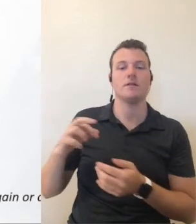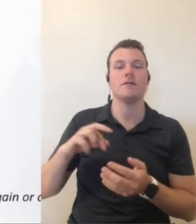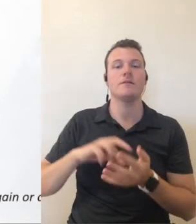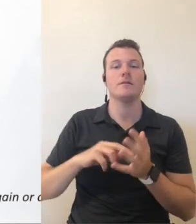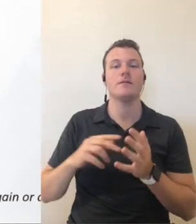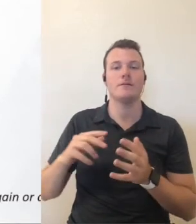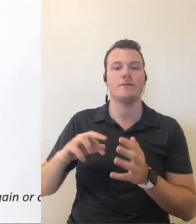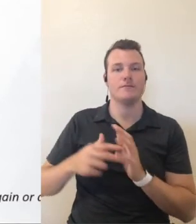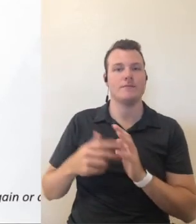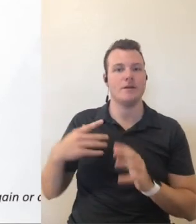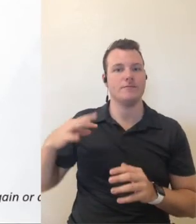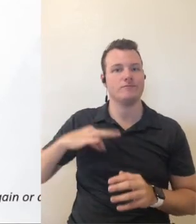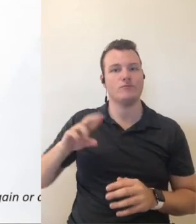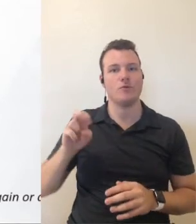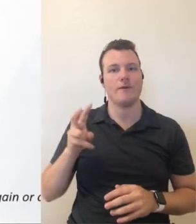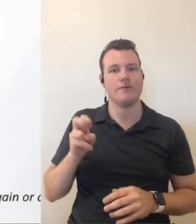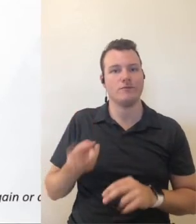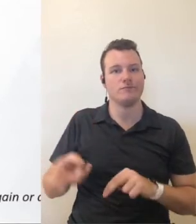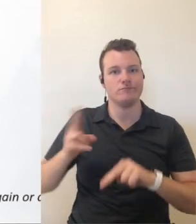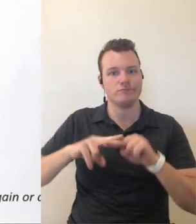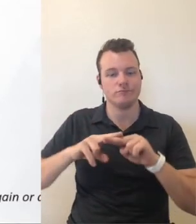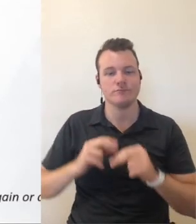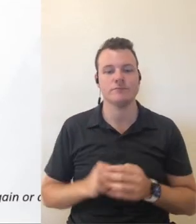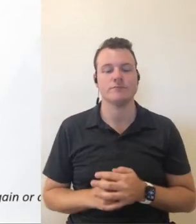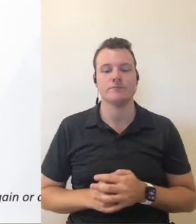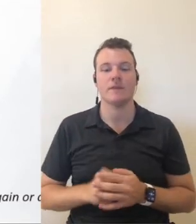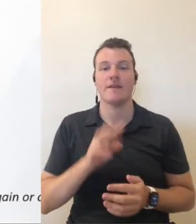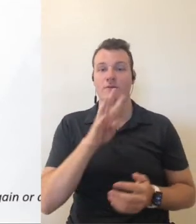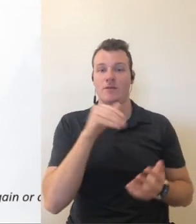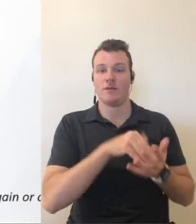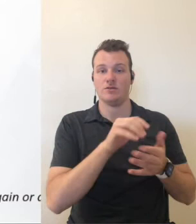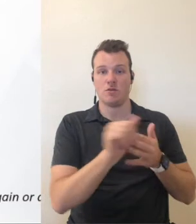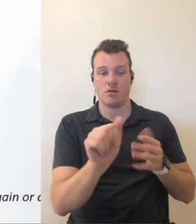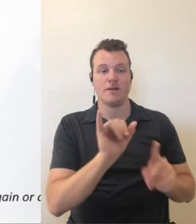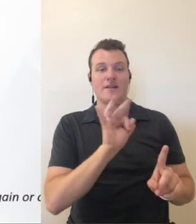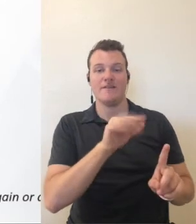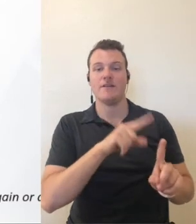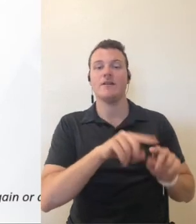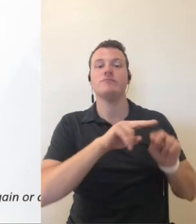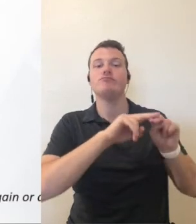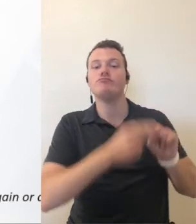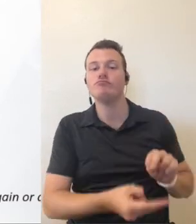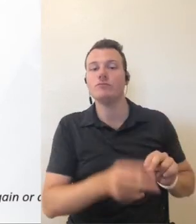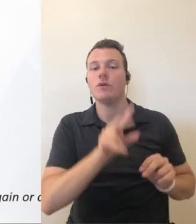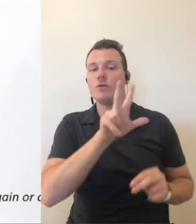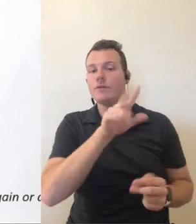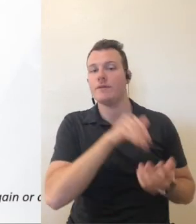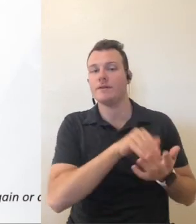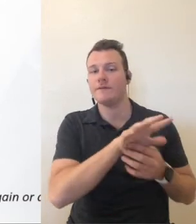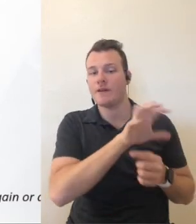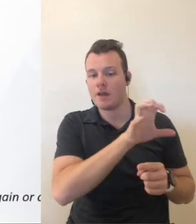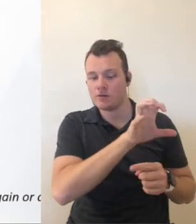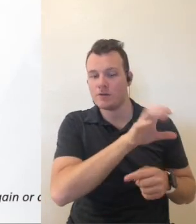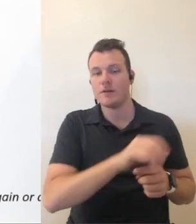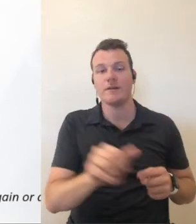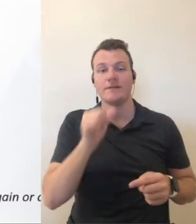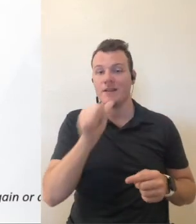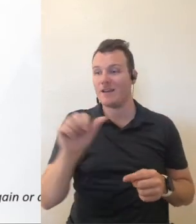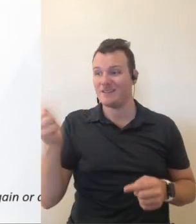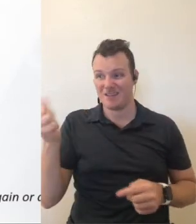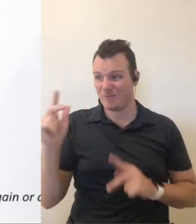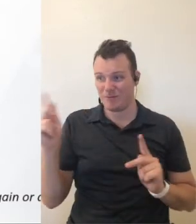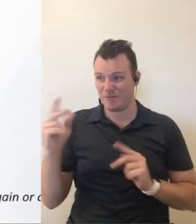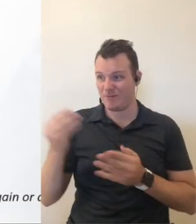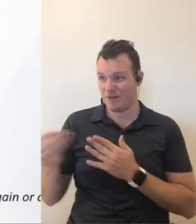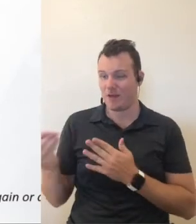this $4,000 unit price, if I now reduce it to, let's say, $3,500, instead of having